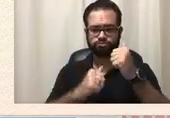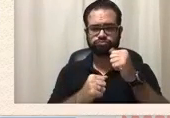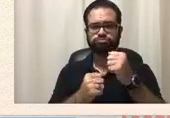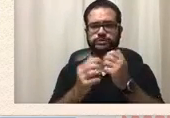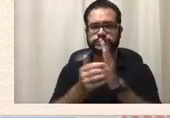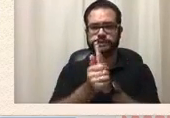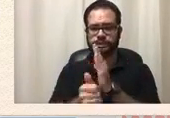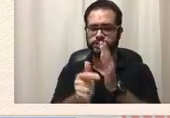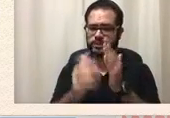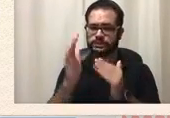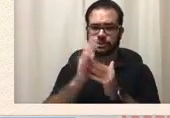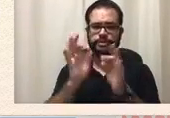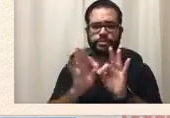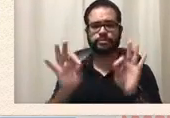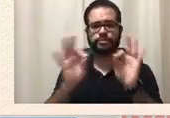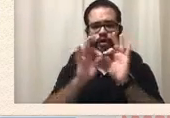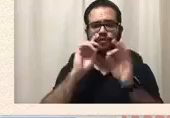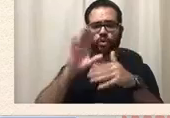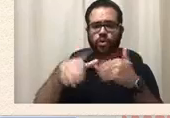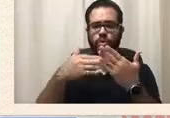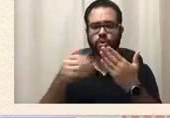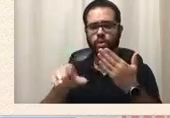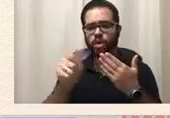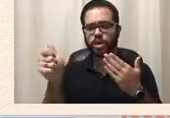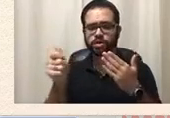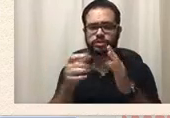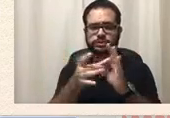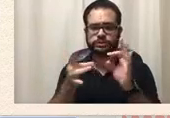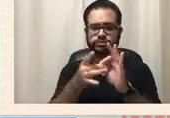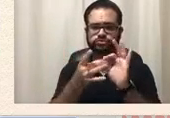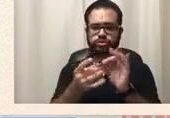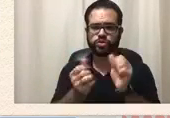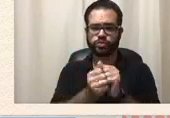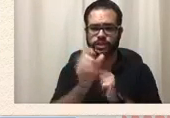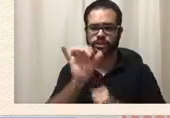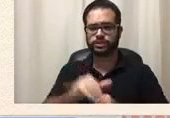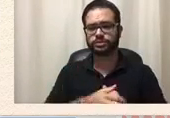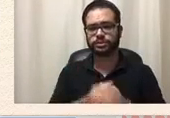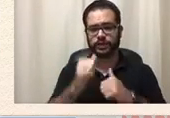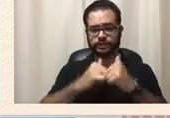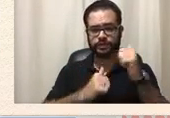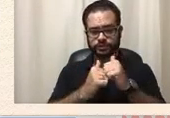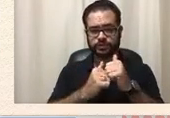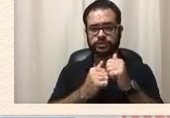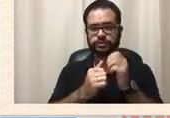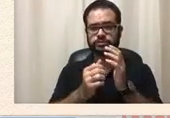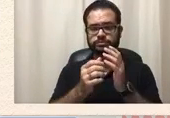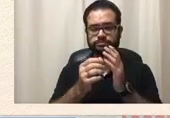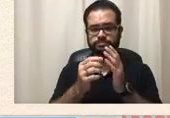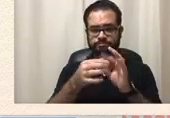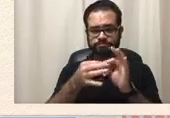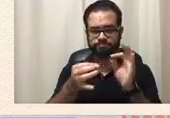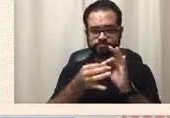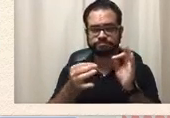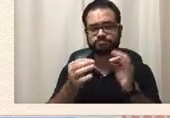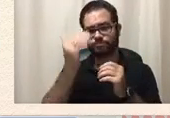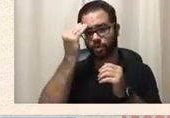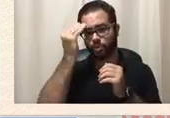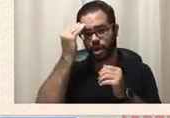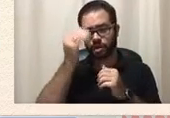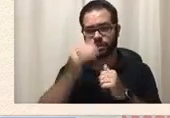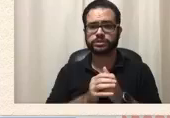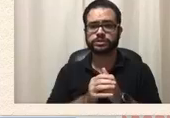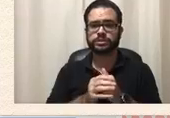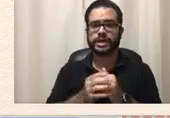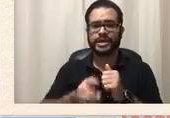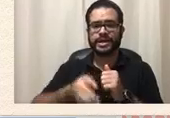other skills build upon these. Foundational skills consist of phonics, phonemic awareness, high frequency words, and